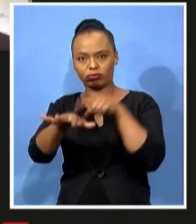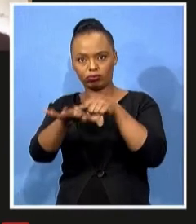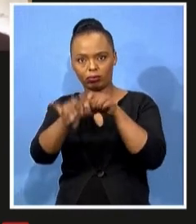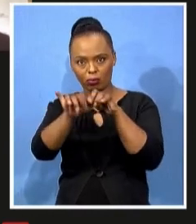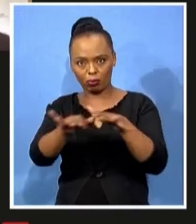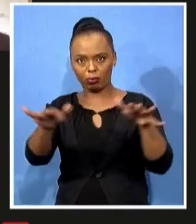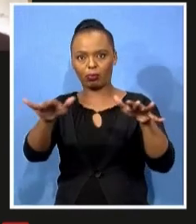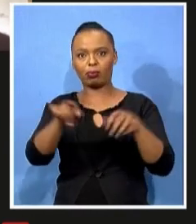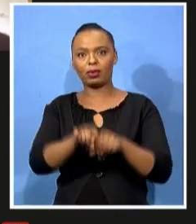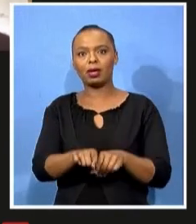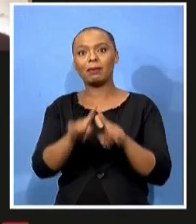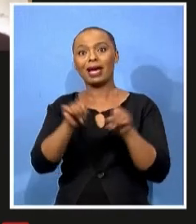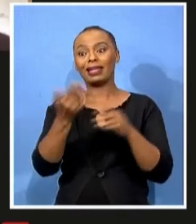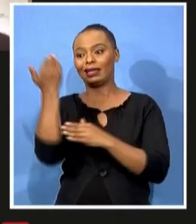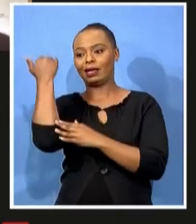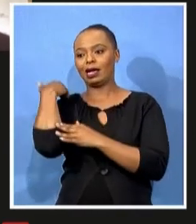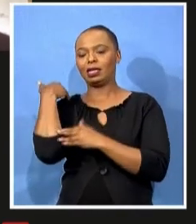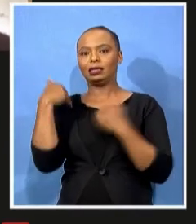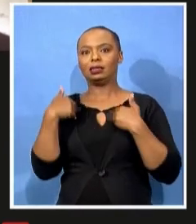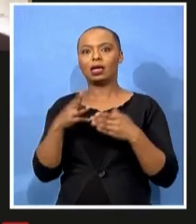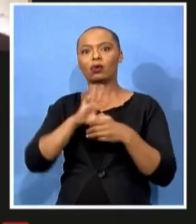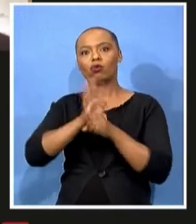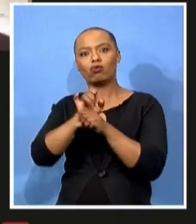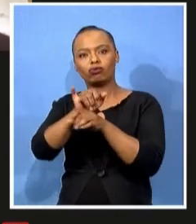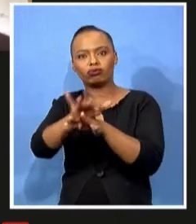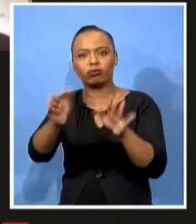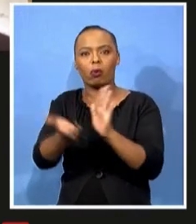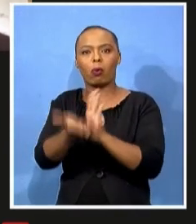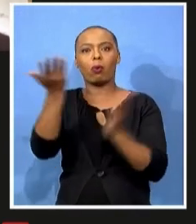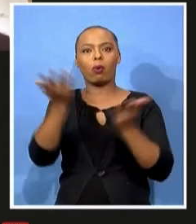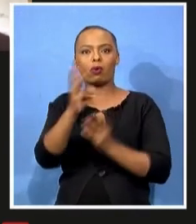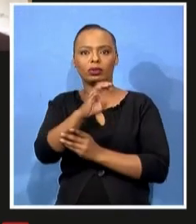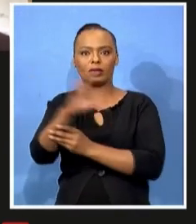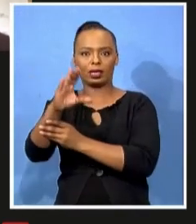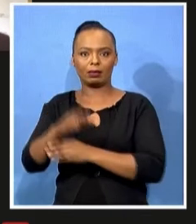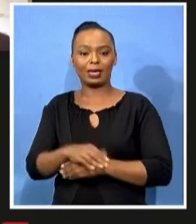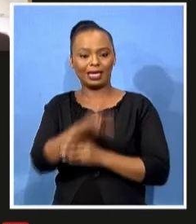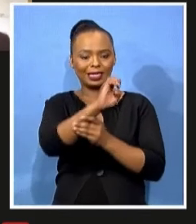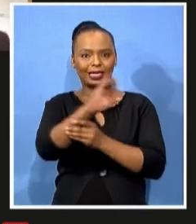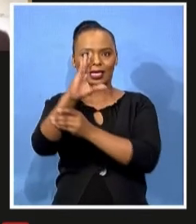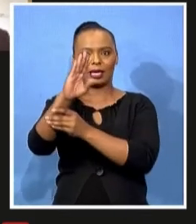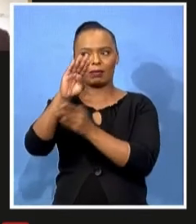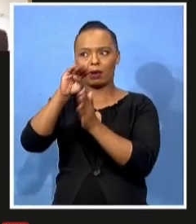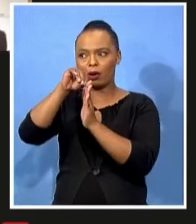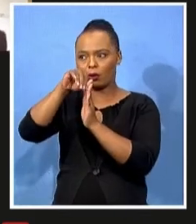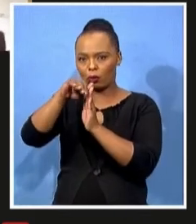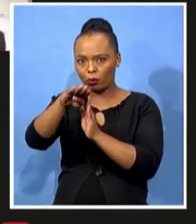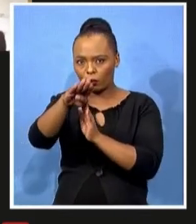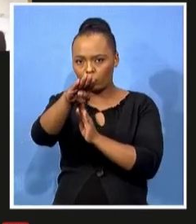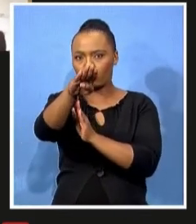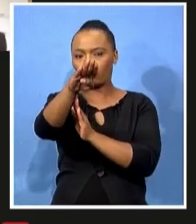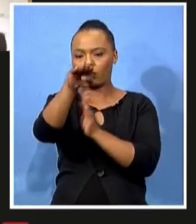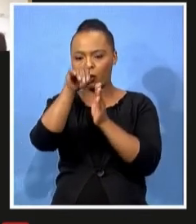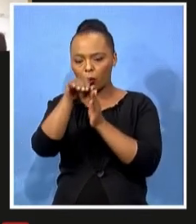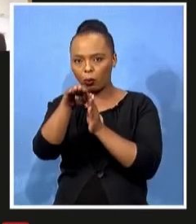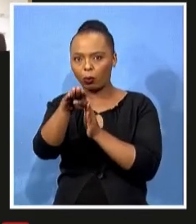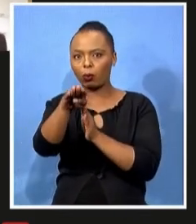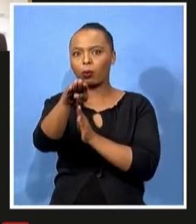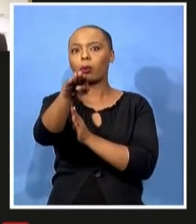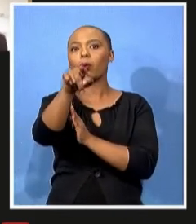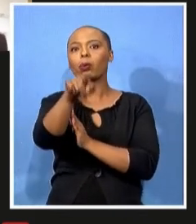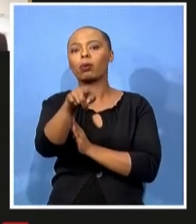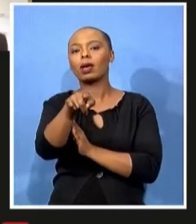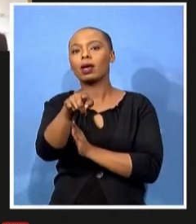has already started plateauing, although we're still having a lot of reports then which were correcting in terms